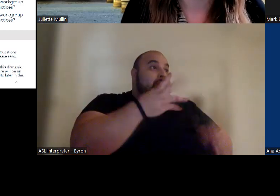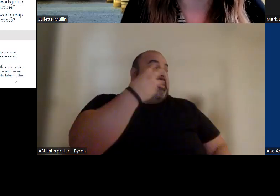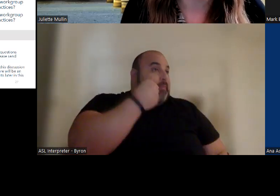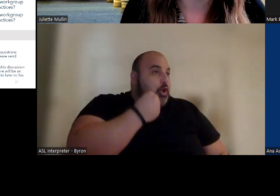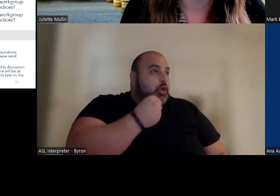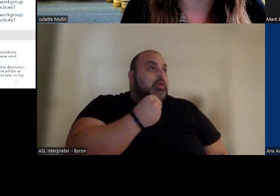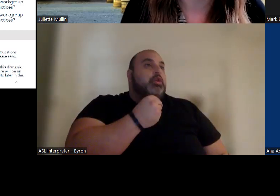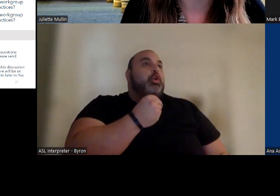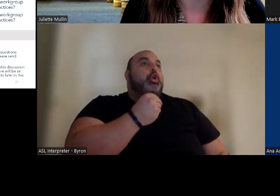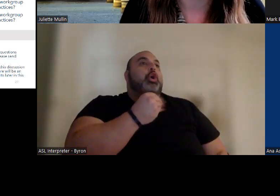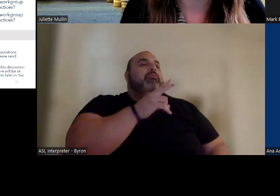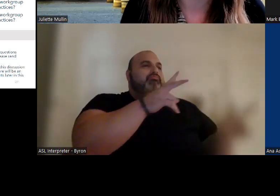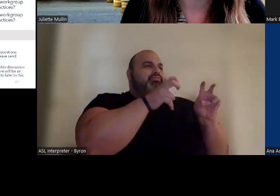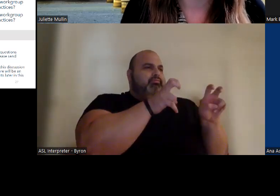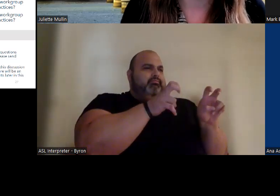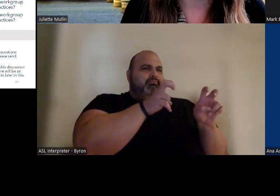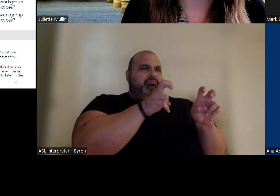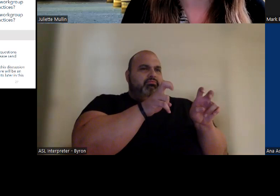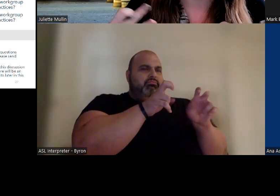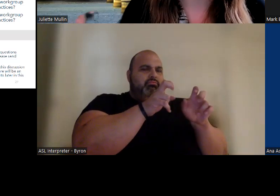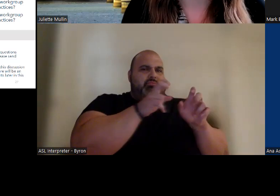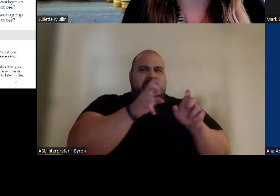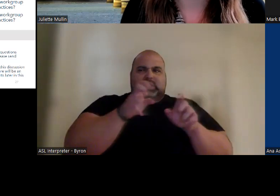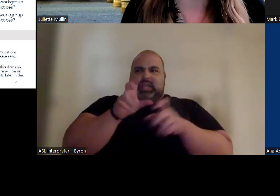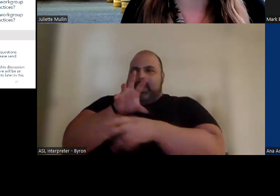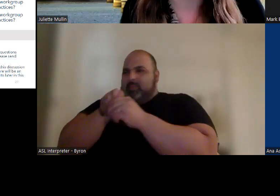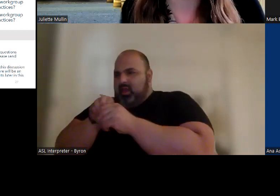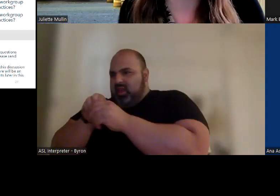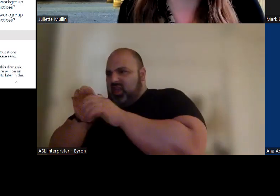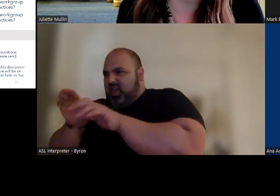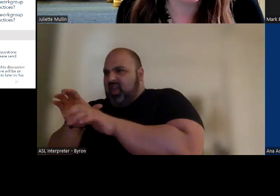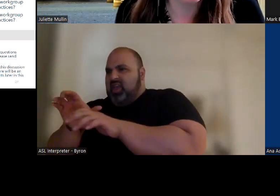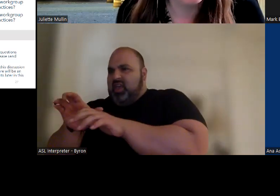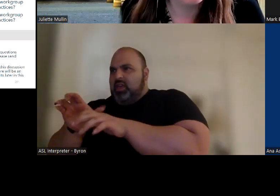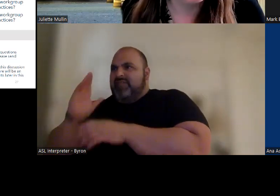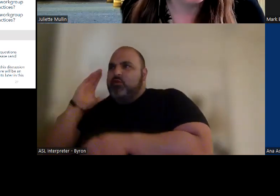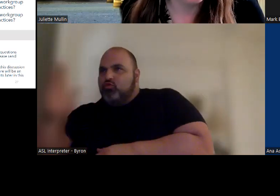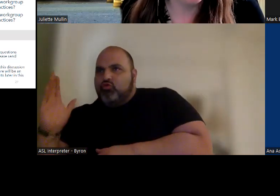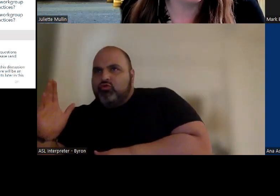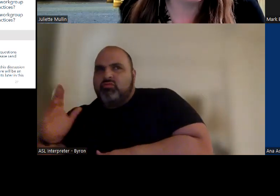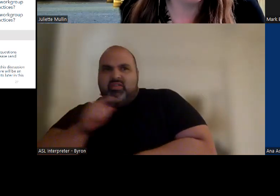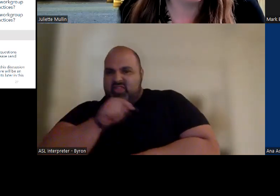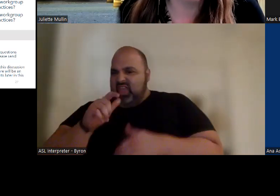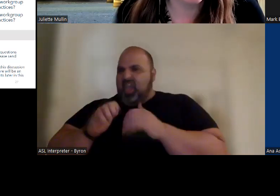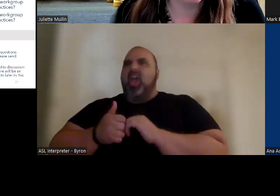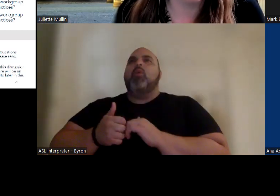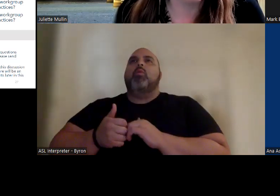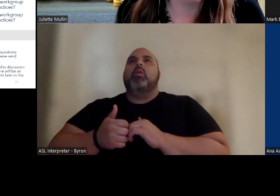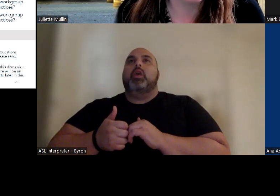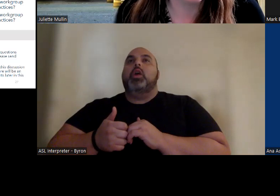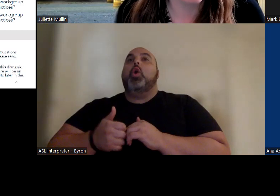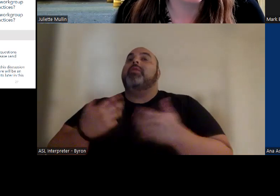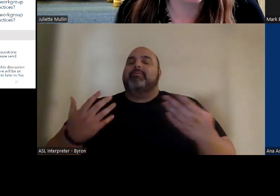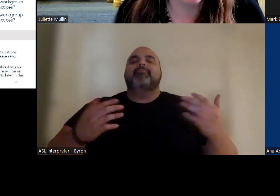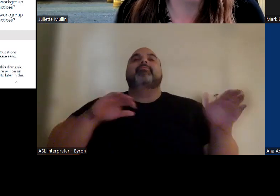and translate that into how we do this. In a future scenario. What we'd love to do